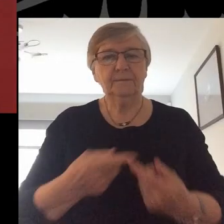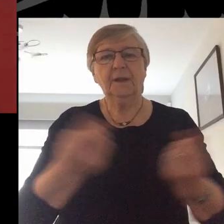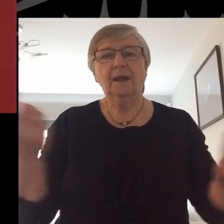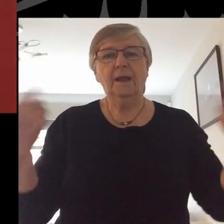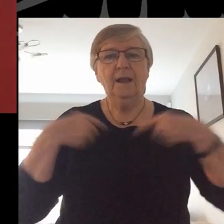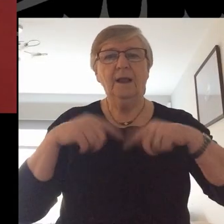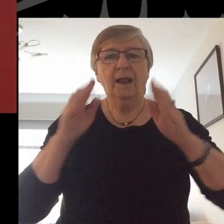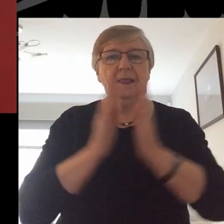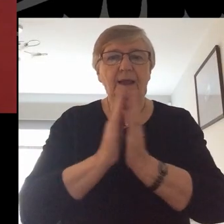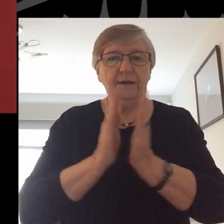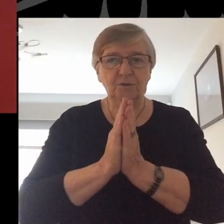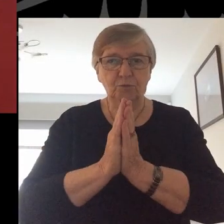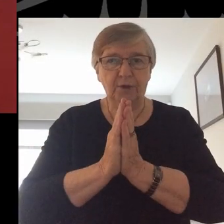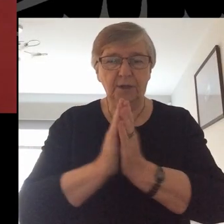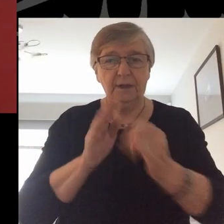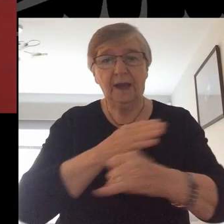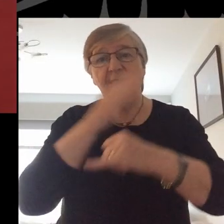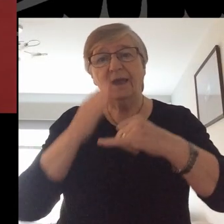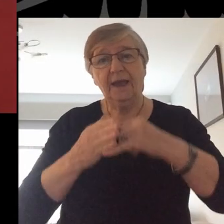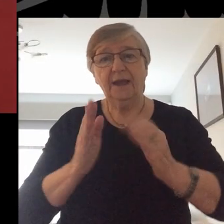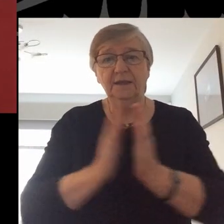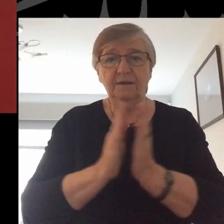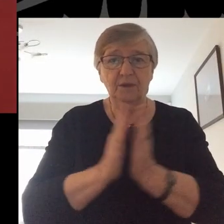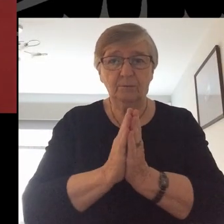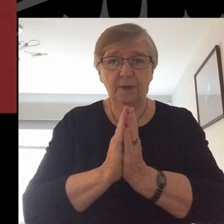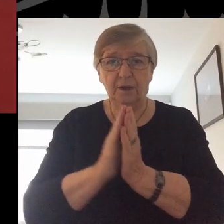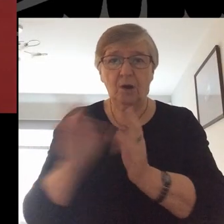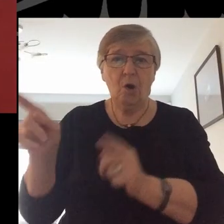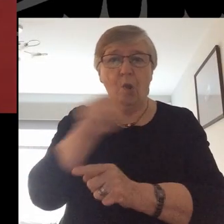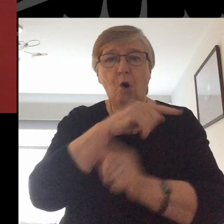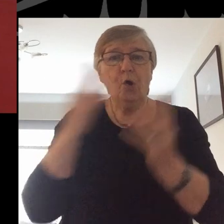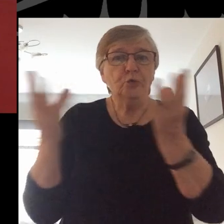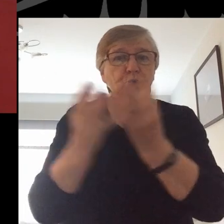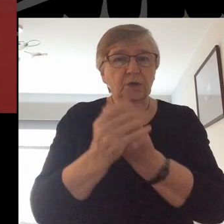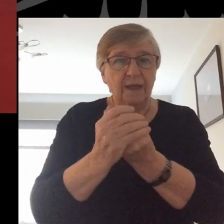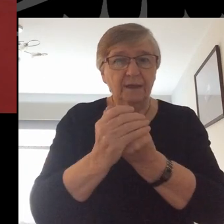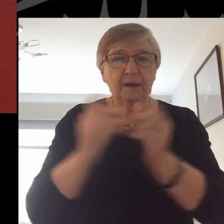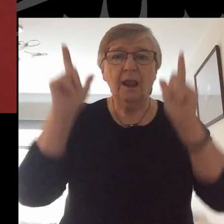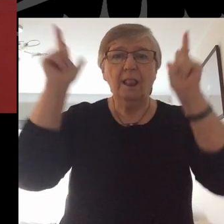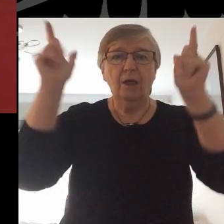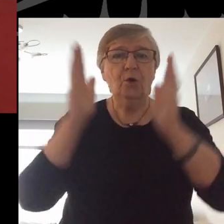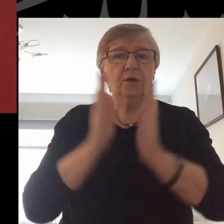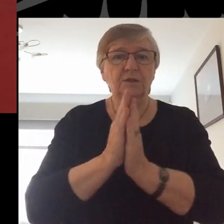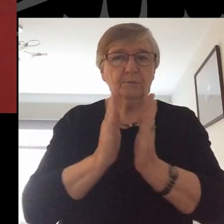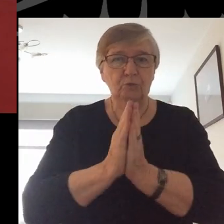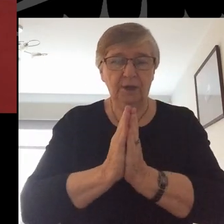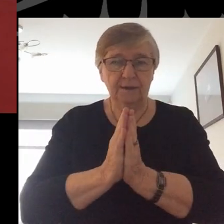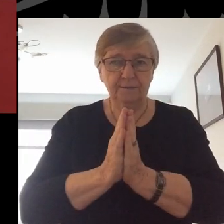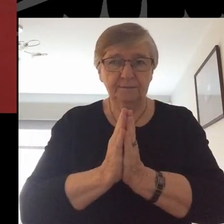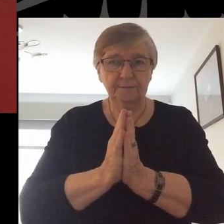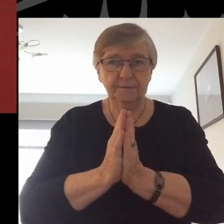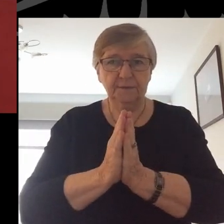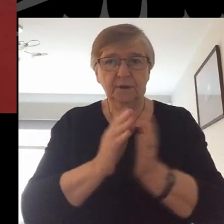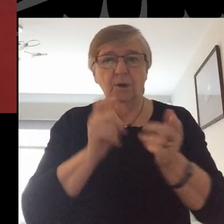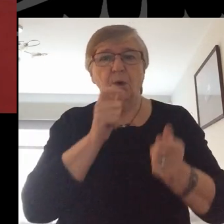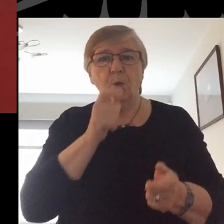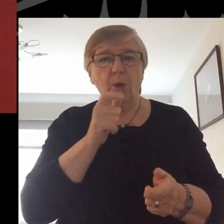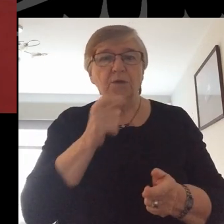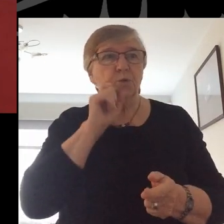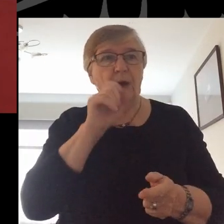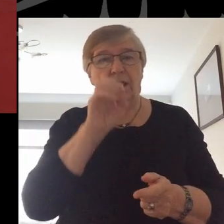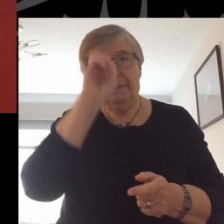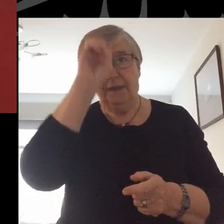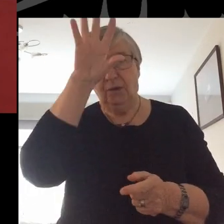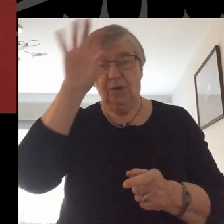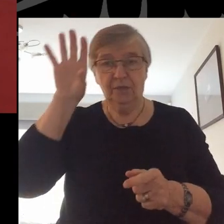Let us pray, and we'll gather up our prayers in the words of Jesus that he taught his followers, the Lord's Prayer. The form of the Lord's Prayer that we